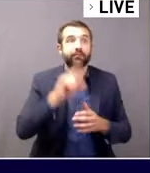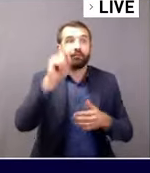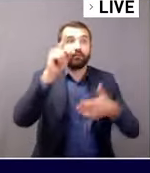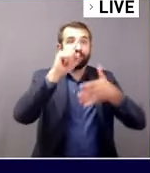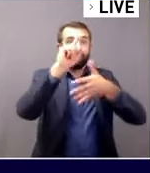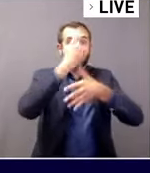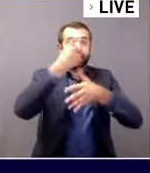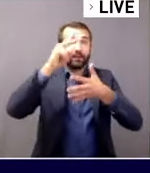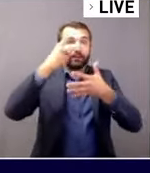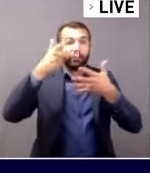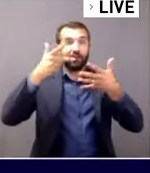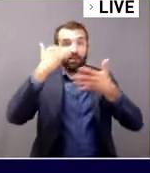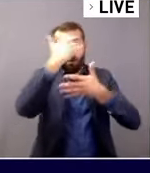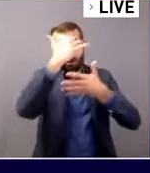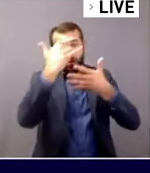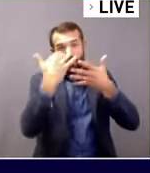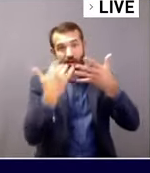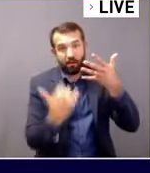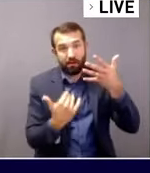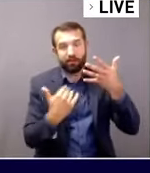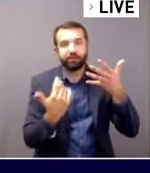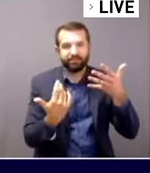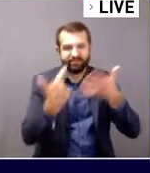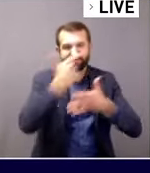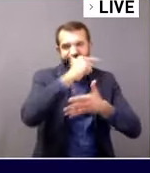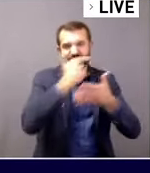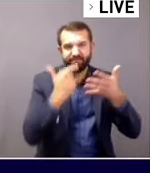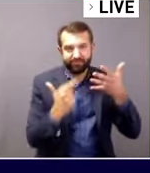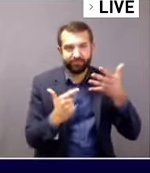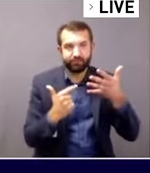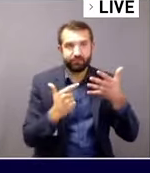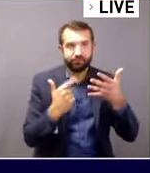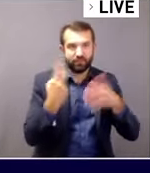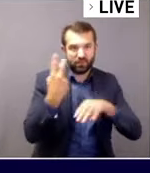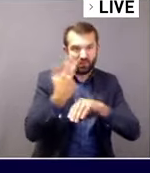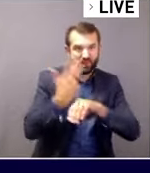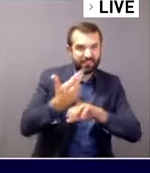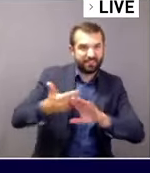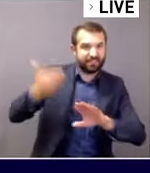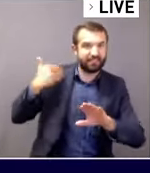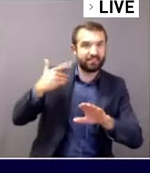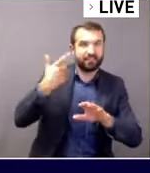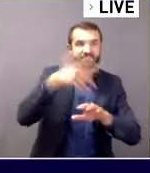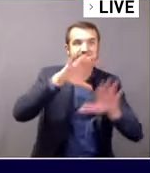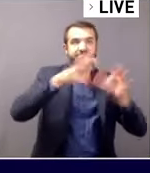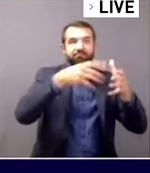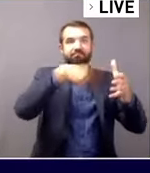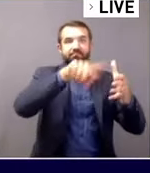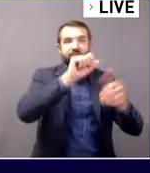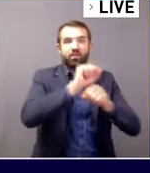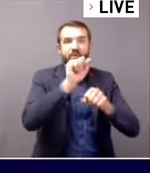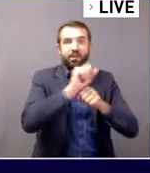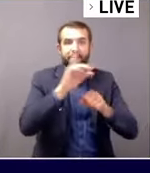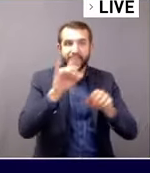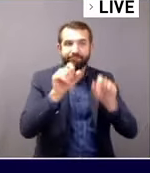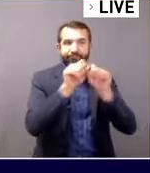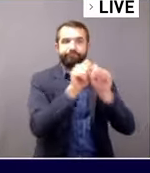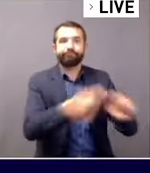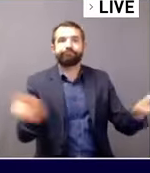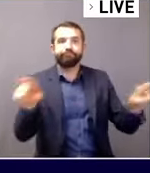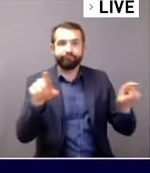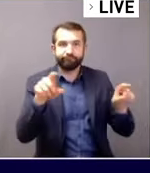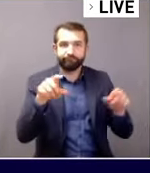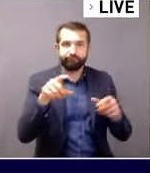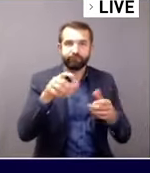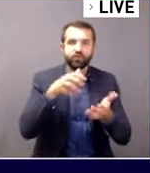Just a couple of days ago, actually, the National Academy's working group on this matter released a preliminary draft report. It's publicly